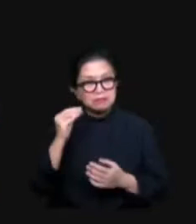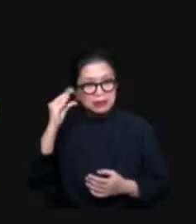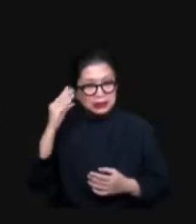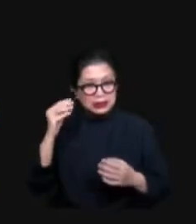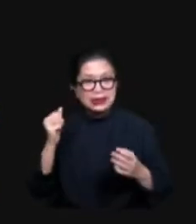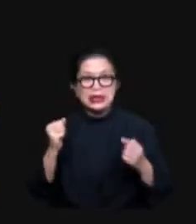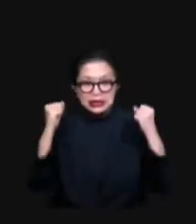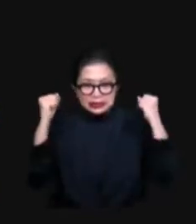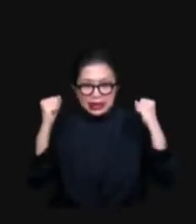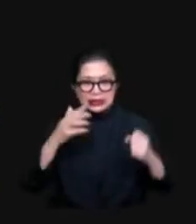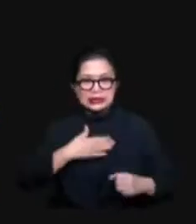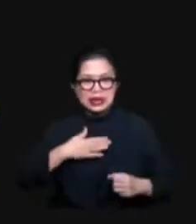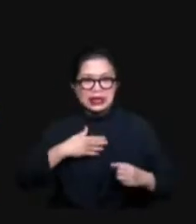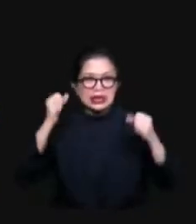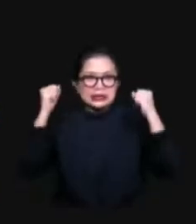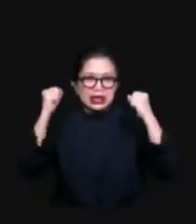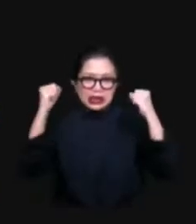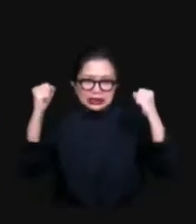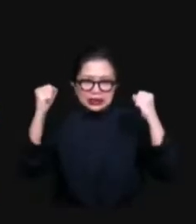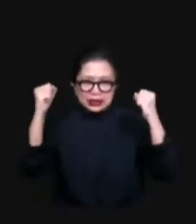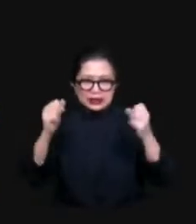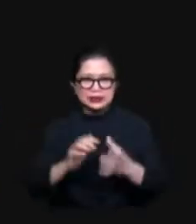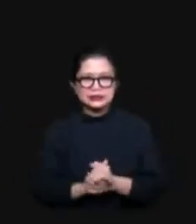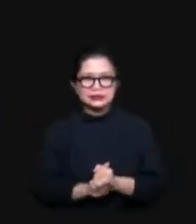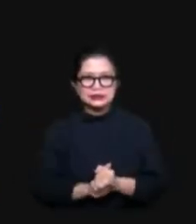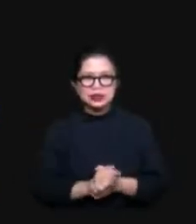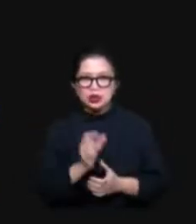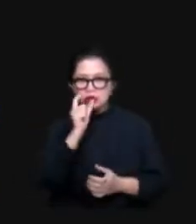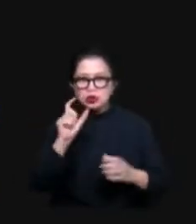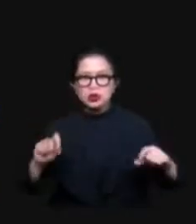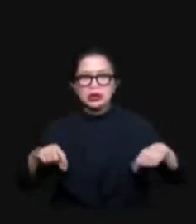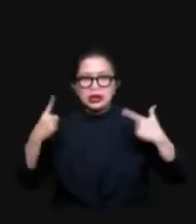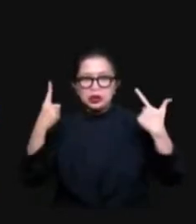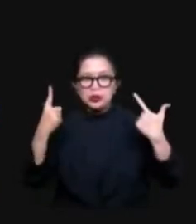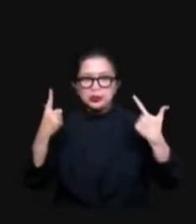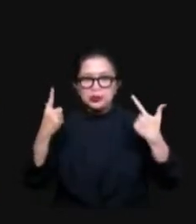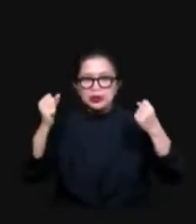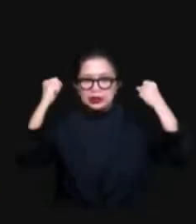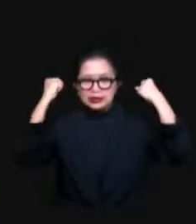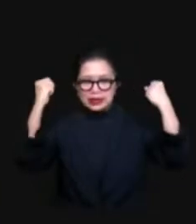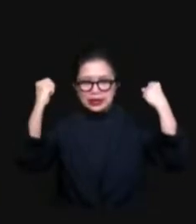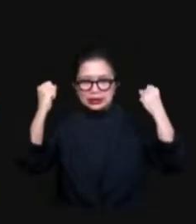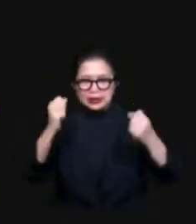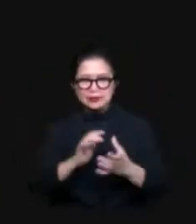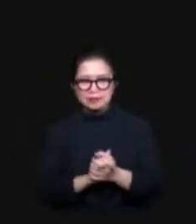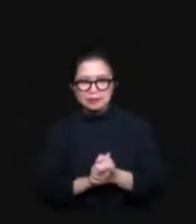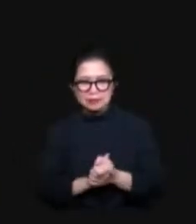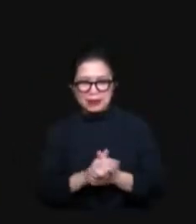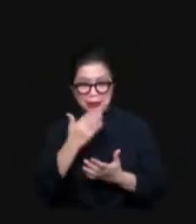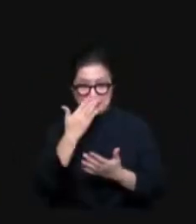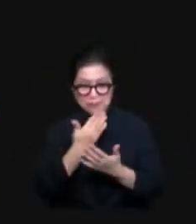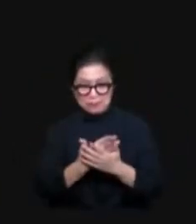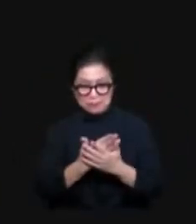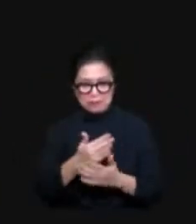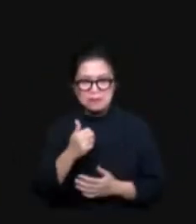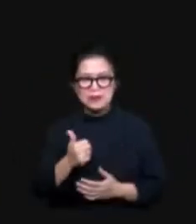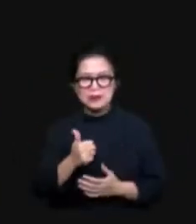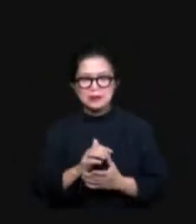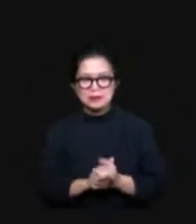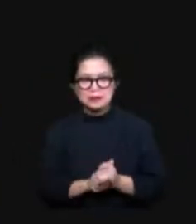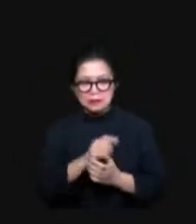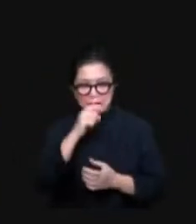healthy. Yes. Healthy lifestyle. That's great. Great to hear that. All right, Mr. Pandu, we are